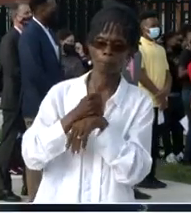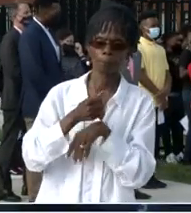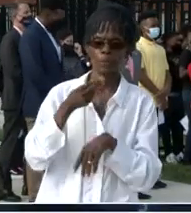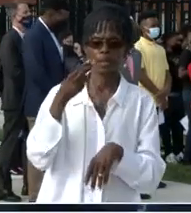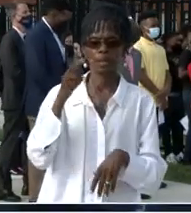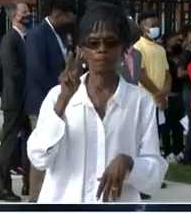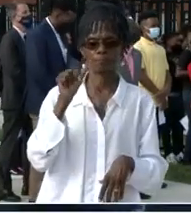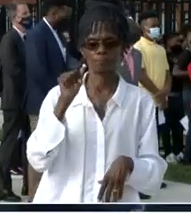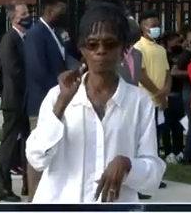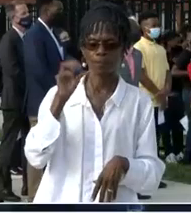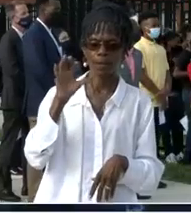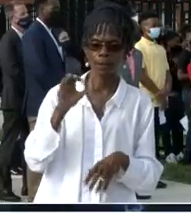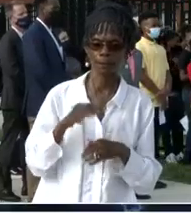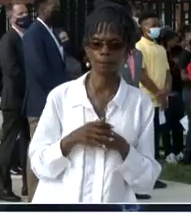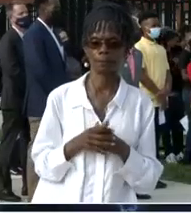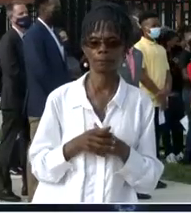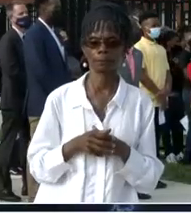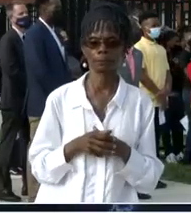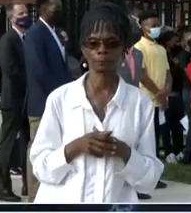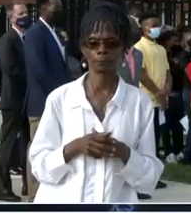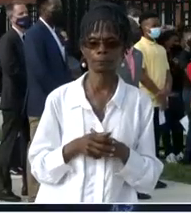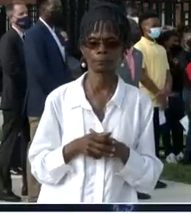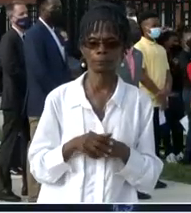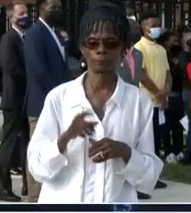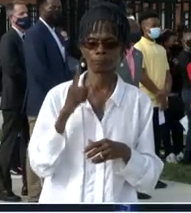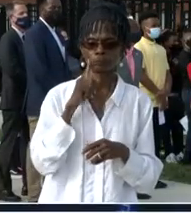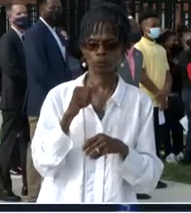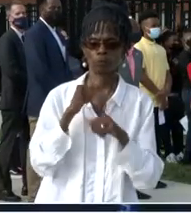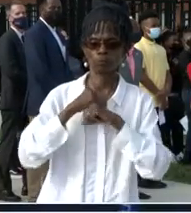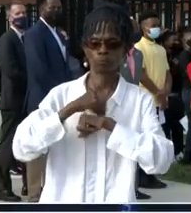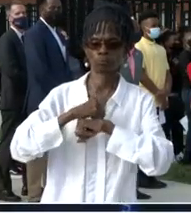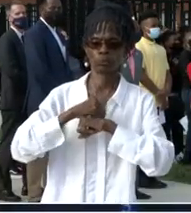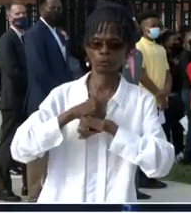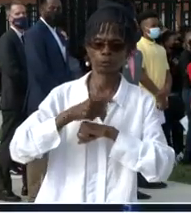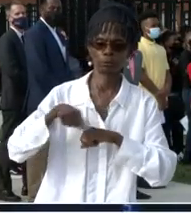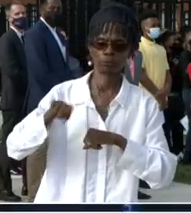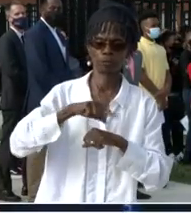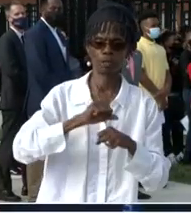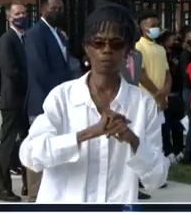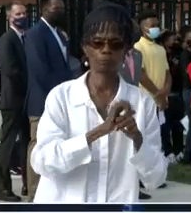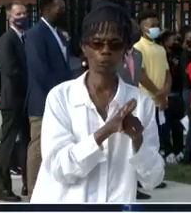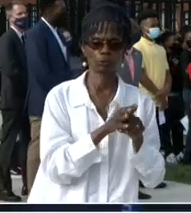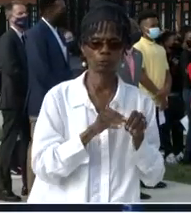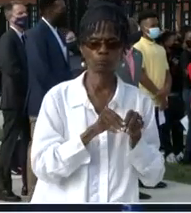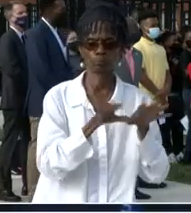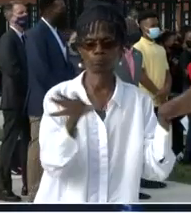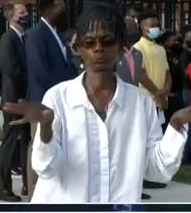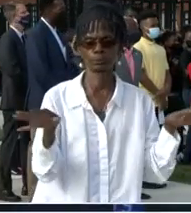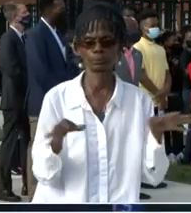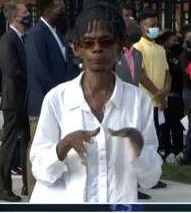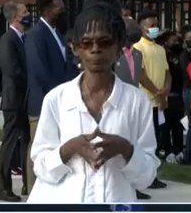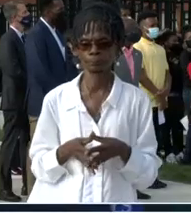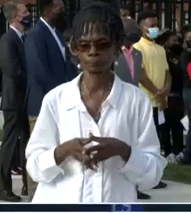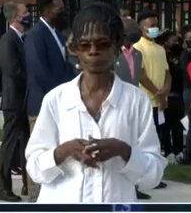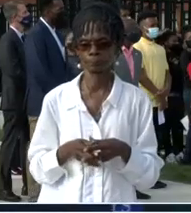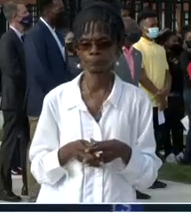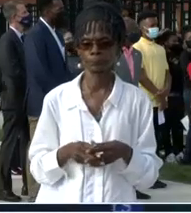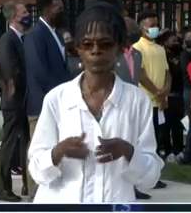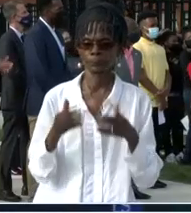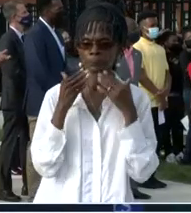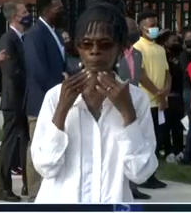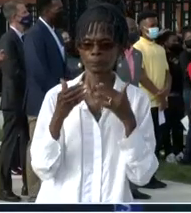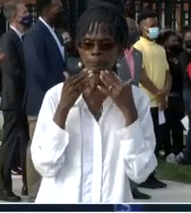COVID best practice in preventing the transmission of airborne viruses. So we want to thank DGS for